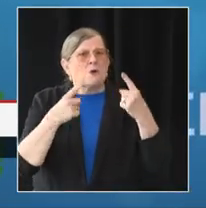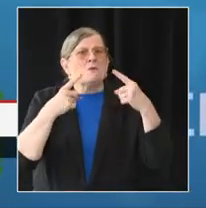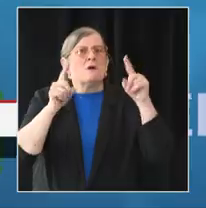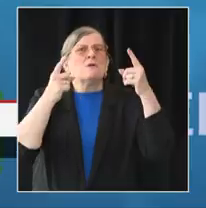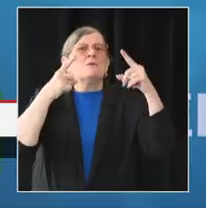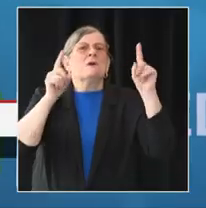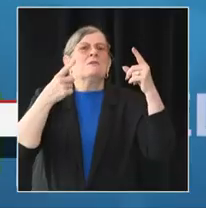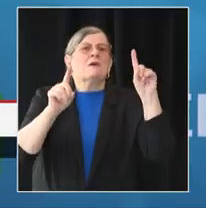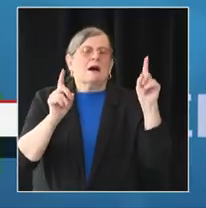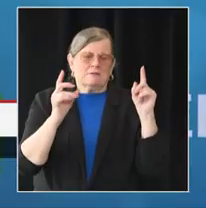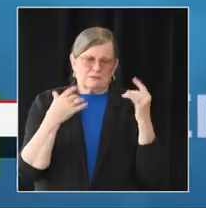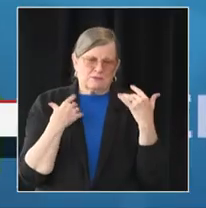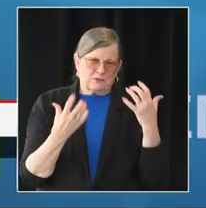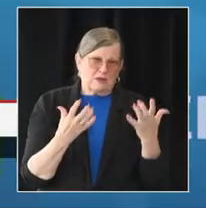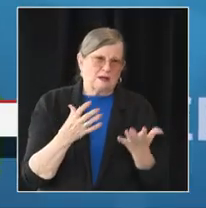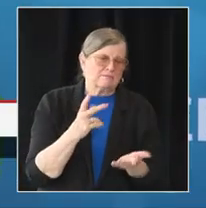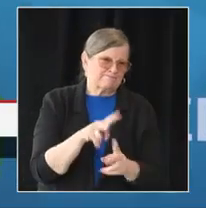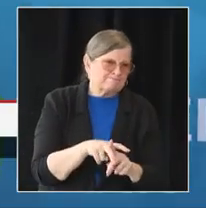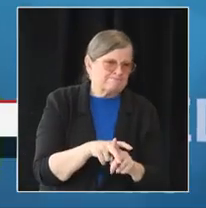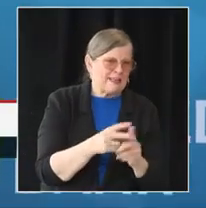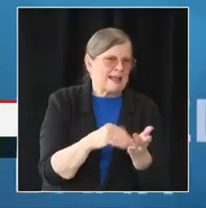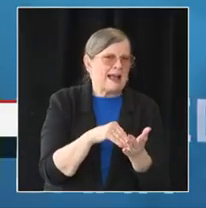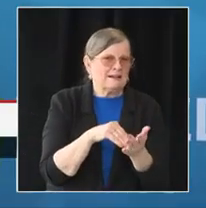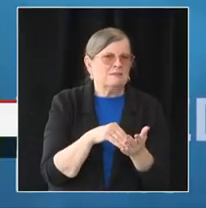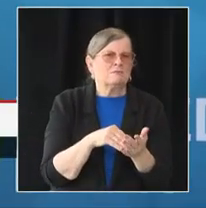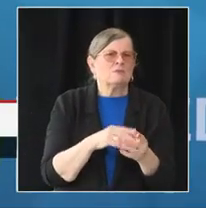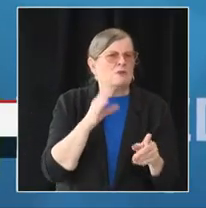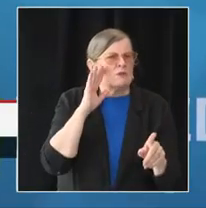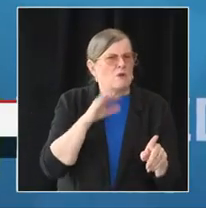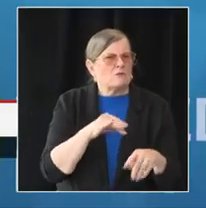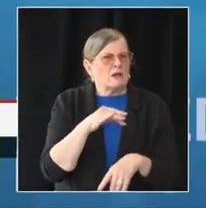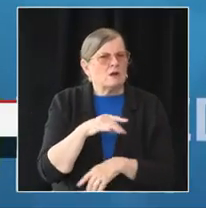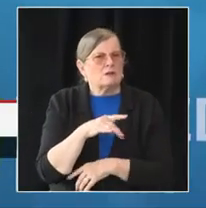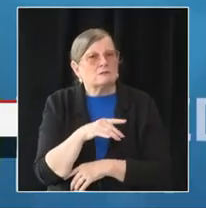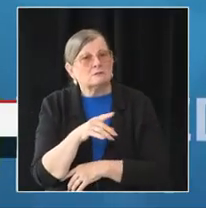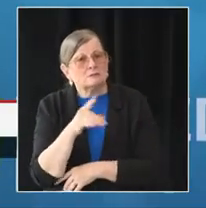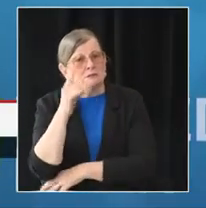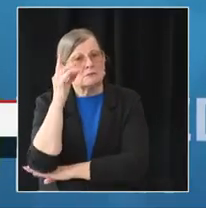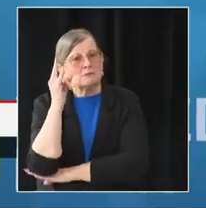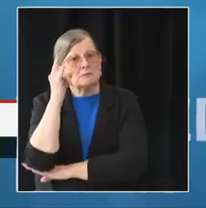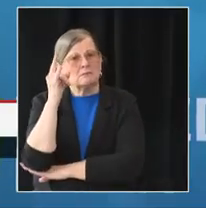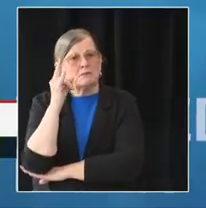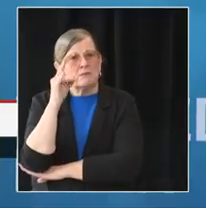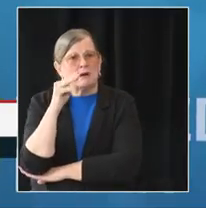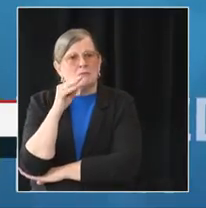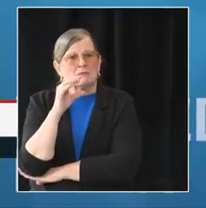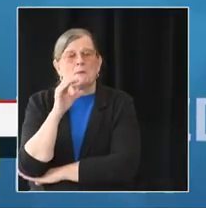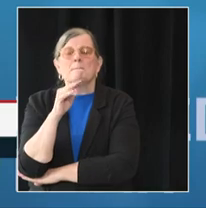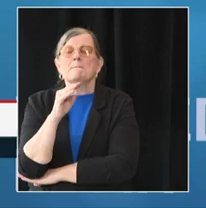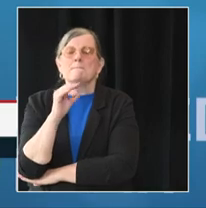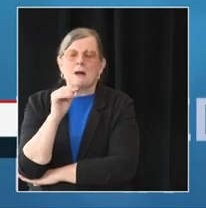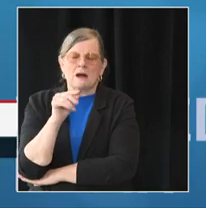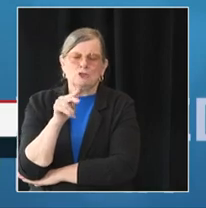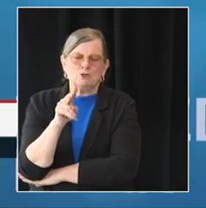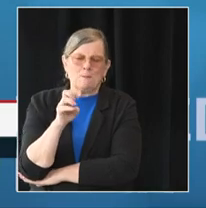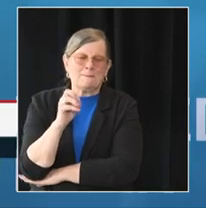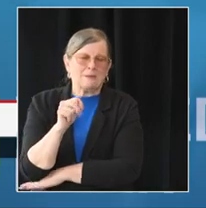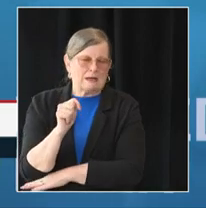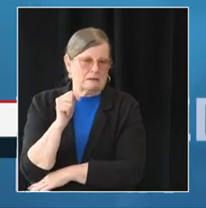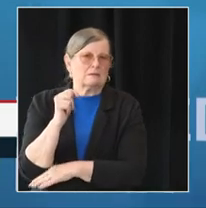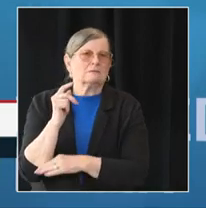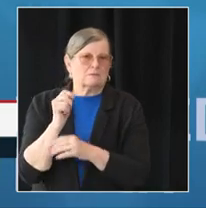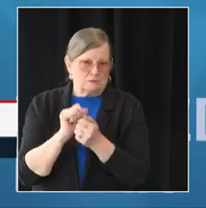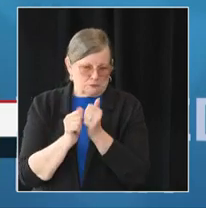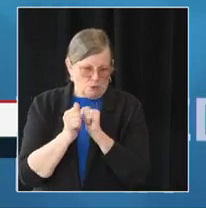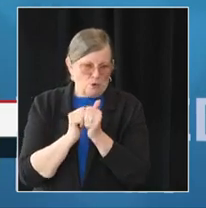about monumental sports staying in the district, the Wizards, the Capitals, and the Mystics, it was important to show